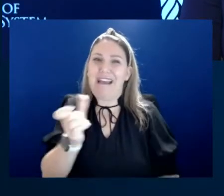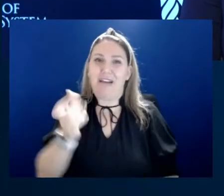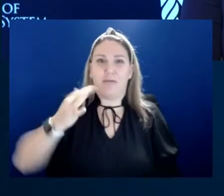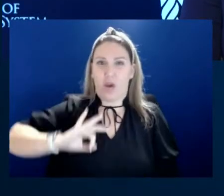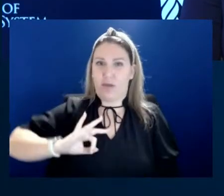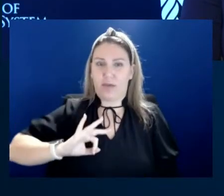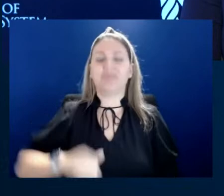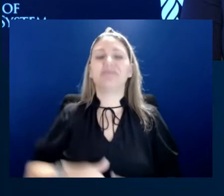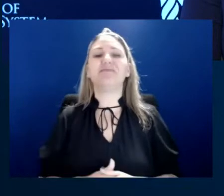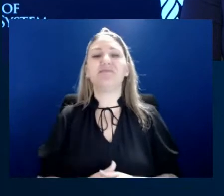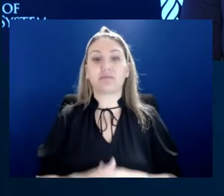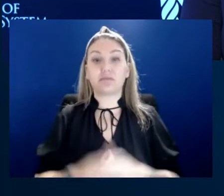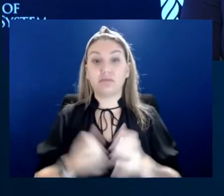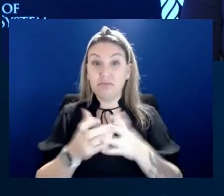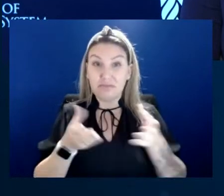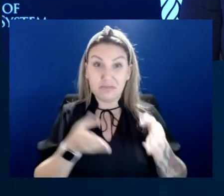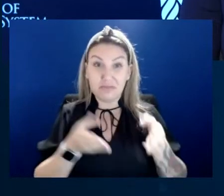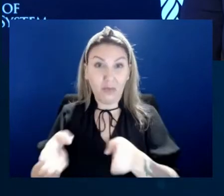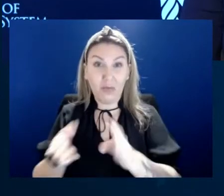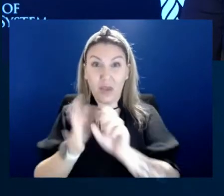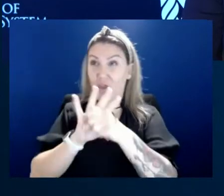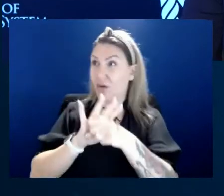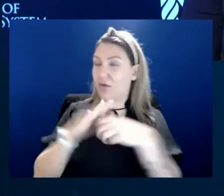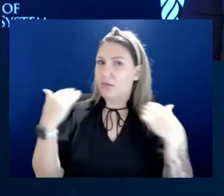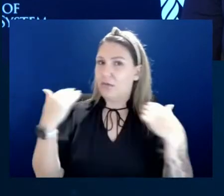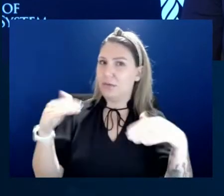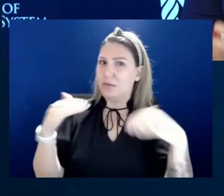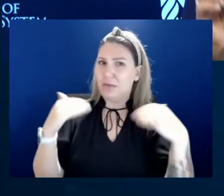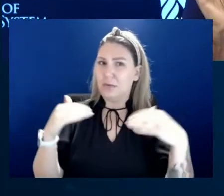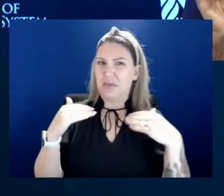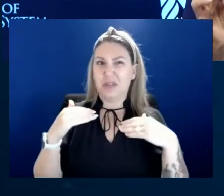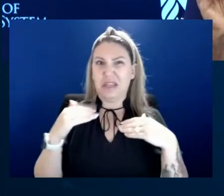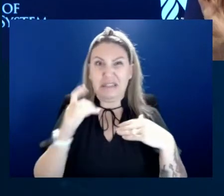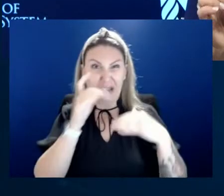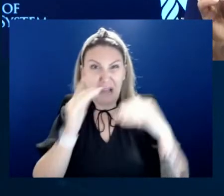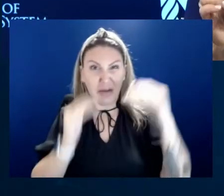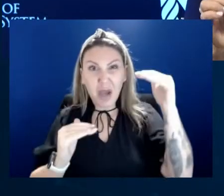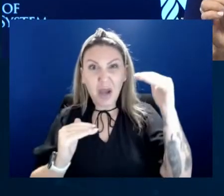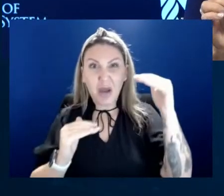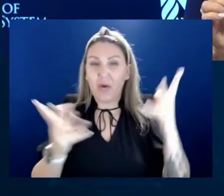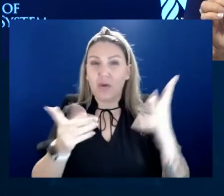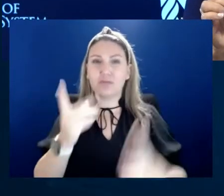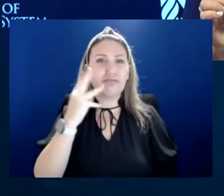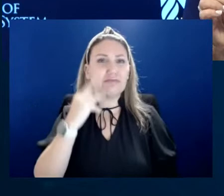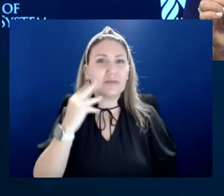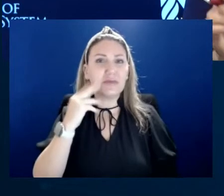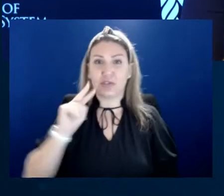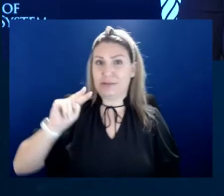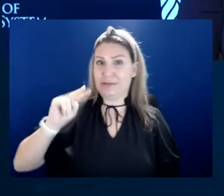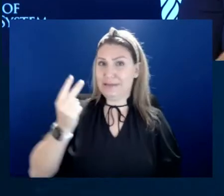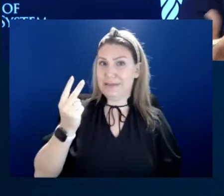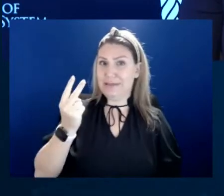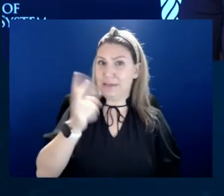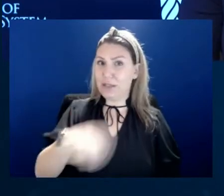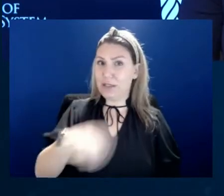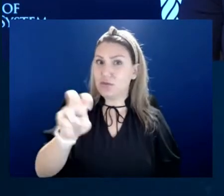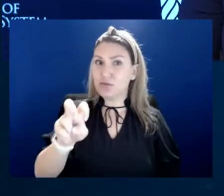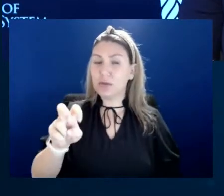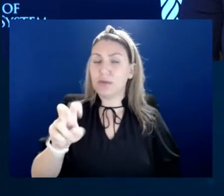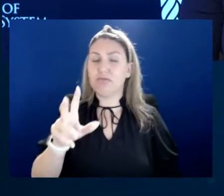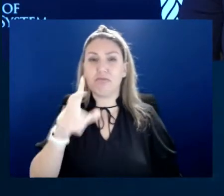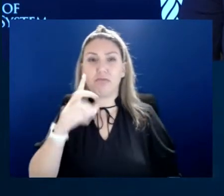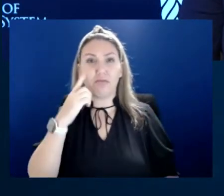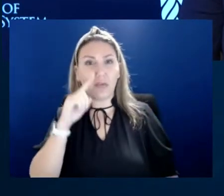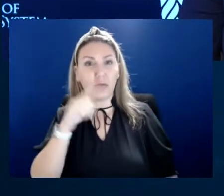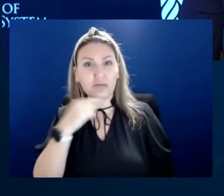many ways, COVID kind of pales in comparison to what you're experiencing right now. And this is your second trip to Ukraine this summer. We've seen the